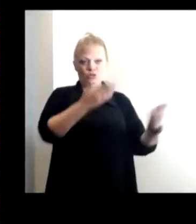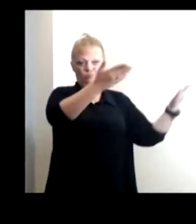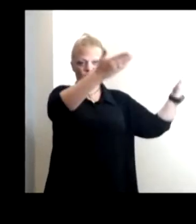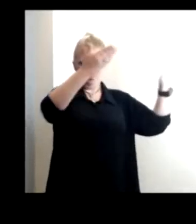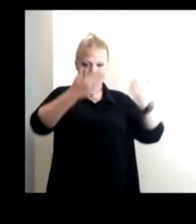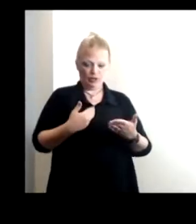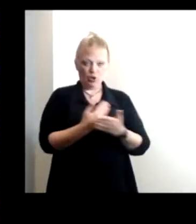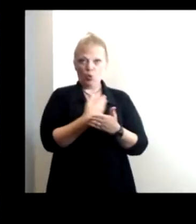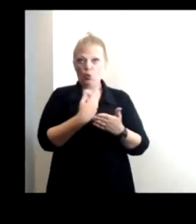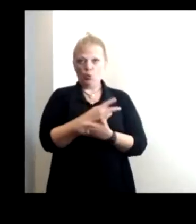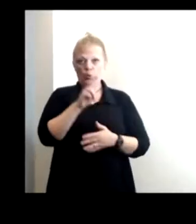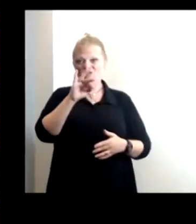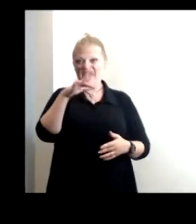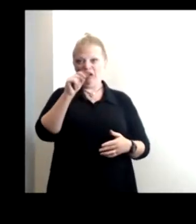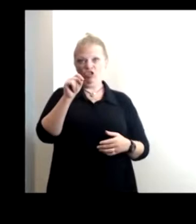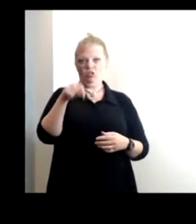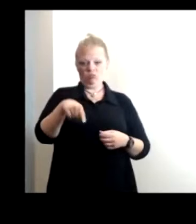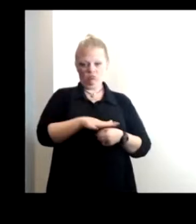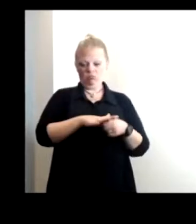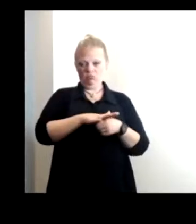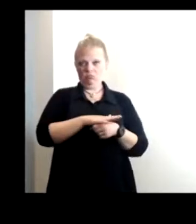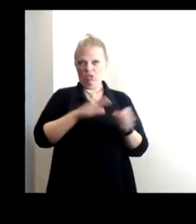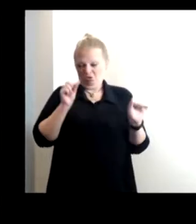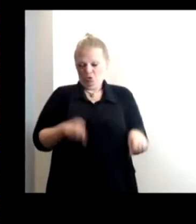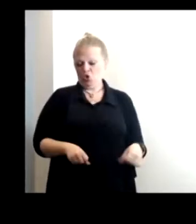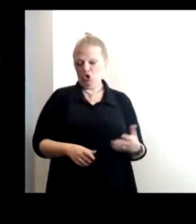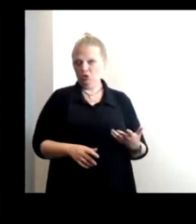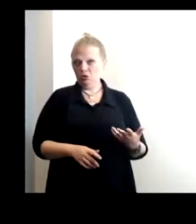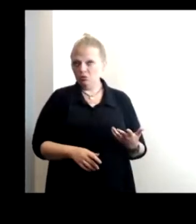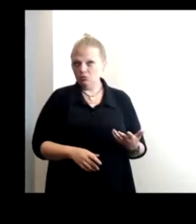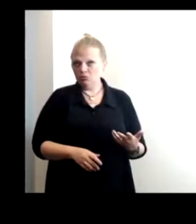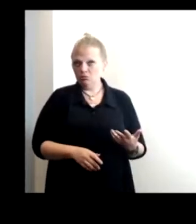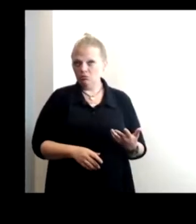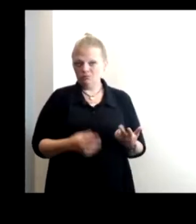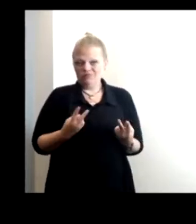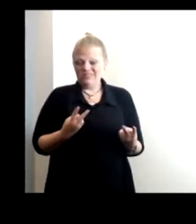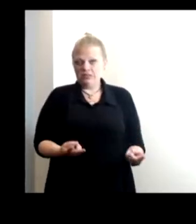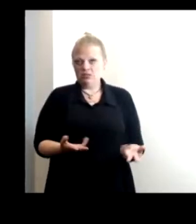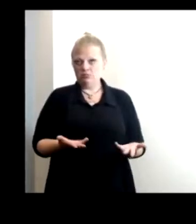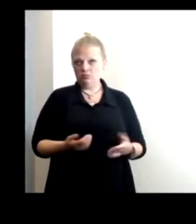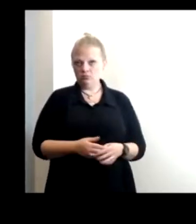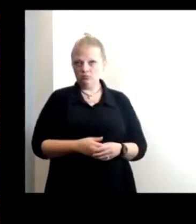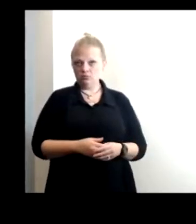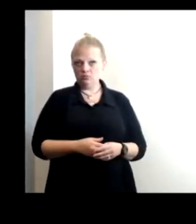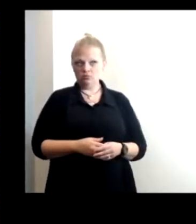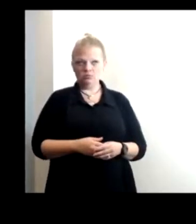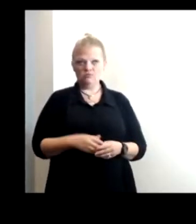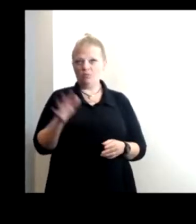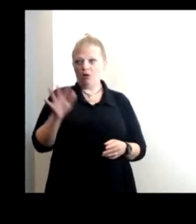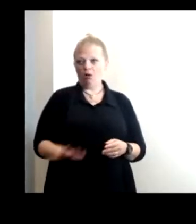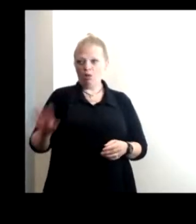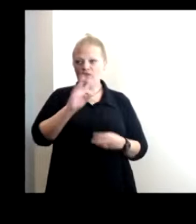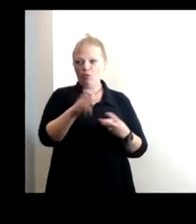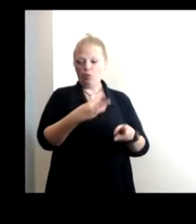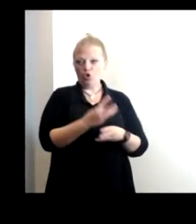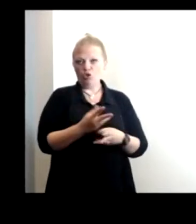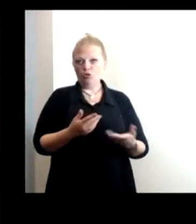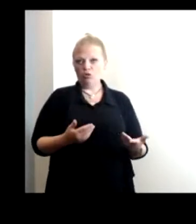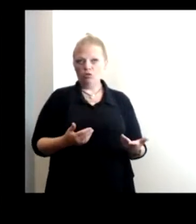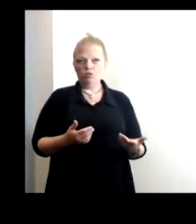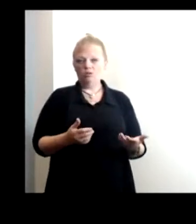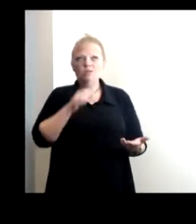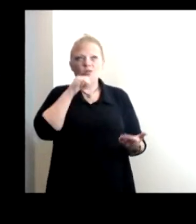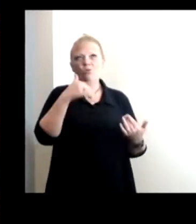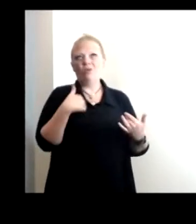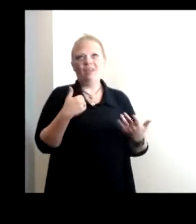new variant into our region if they're in our visiting from across the world. I don't have